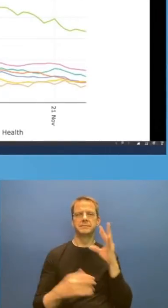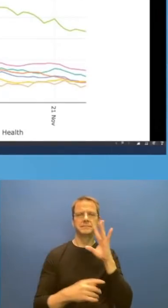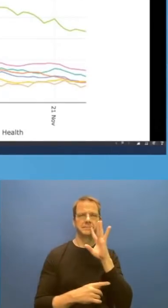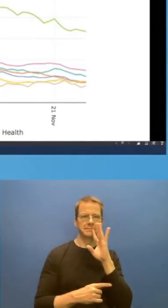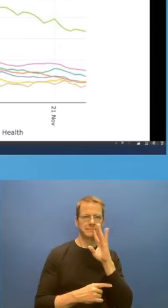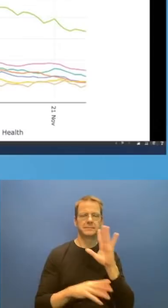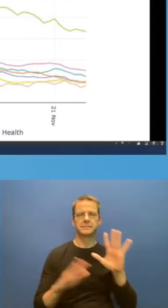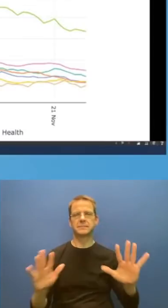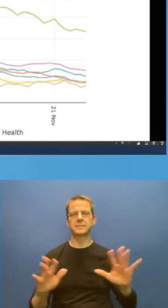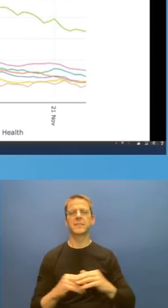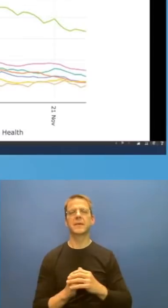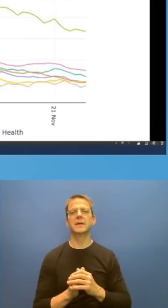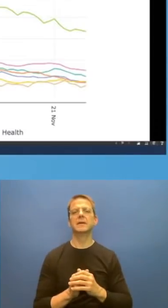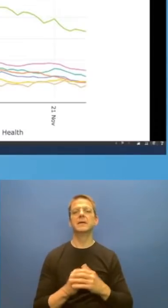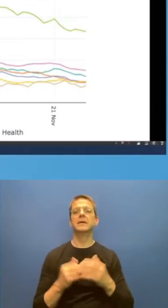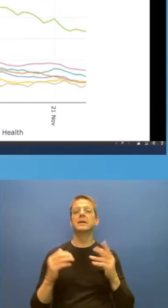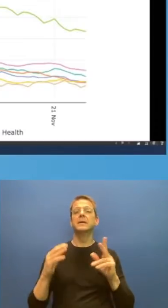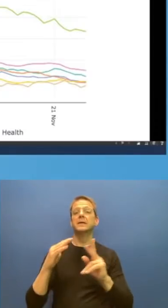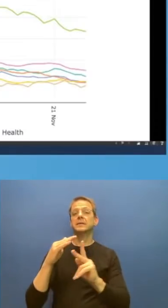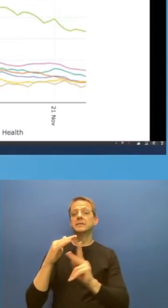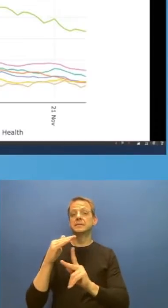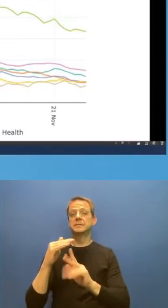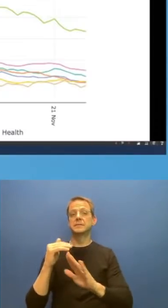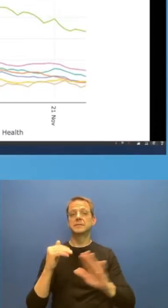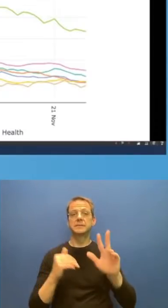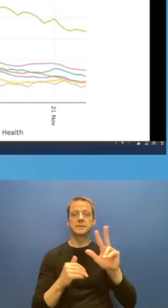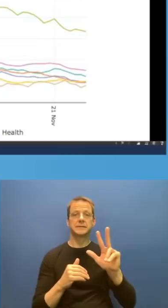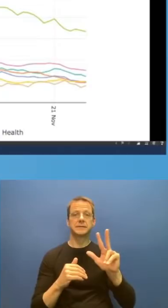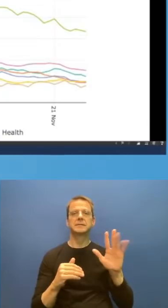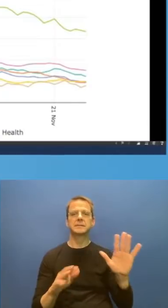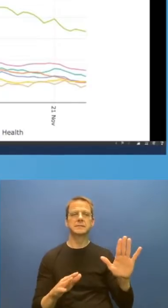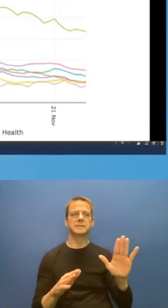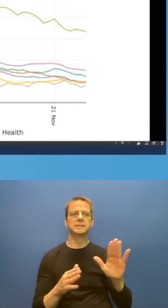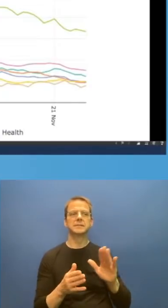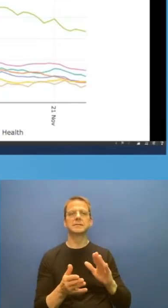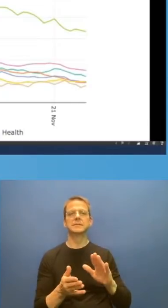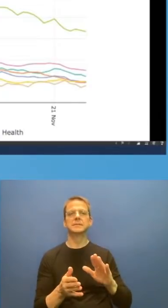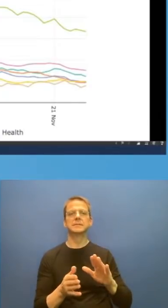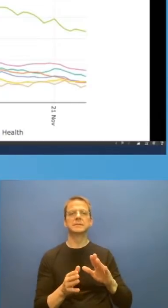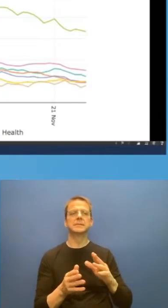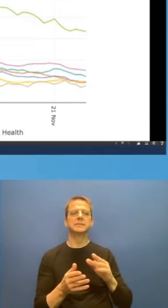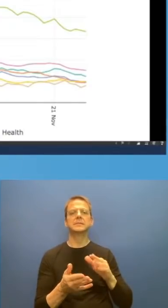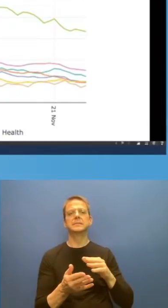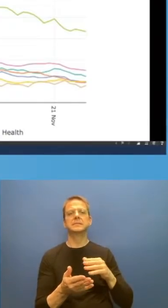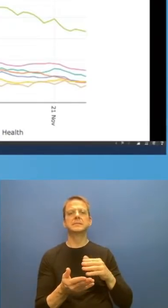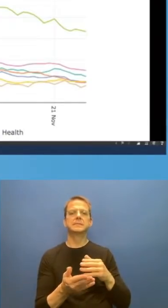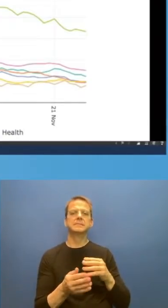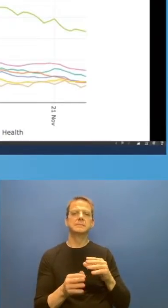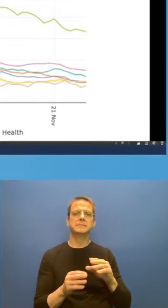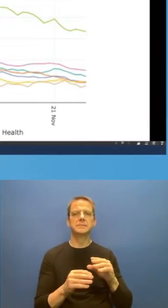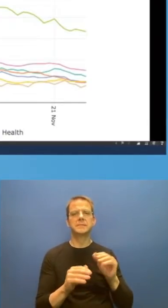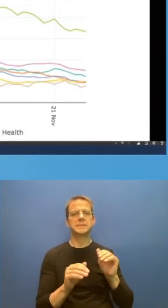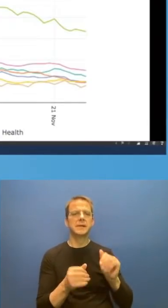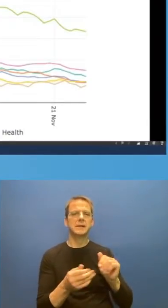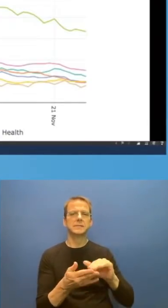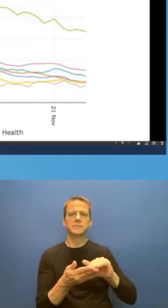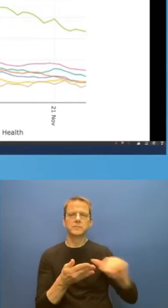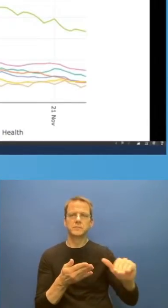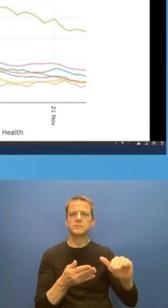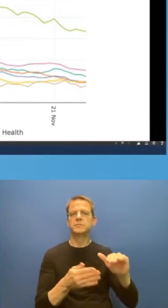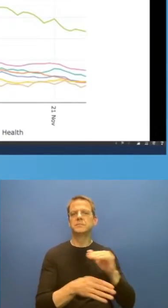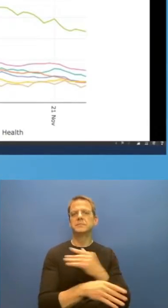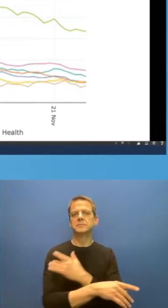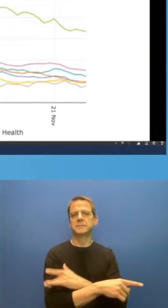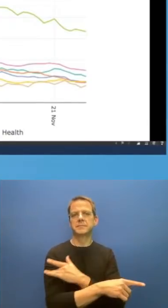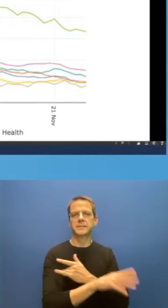There's also an exemption if you're sitting at your desk facing forward. You can take off your mask. That's ridiculous for an airborne